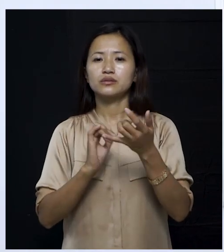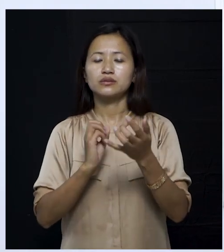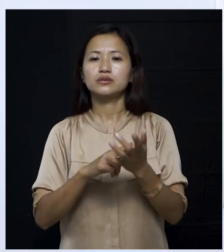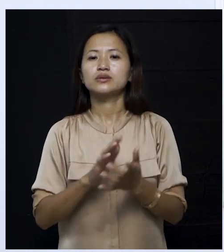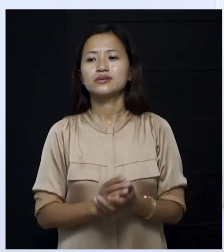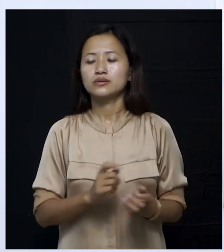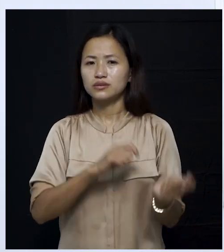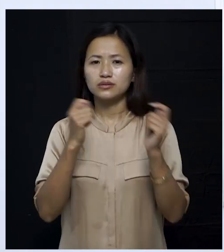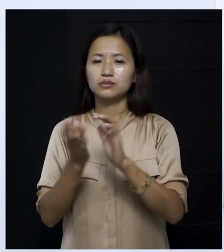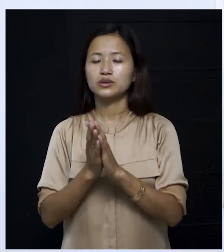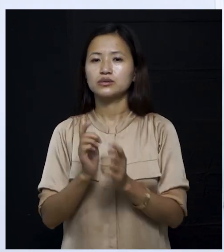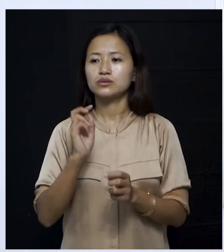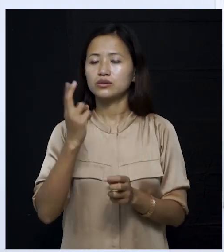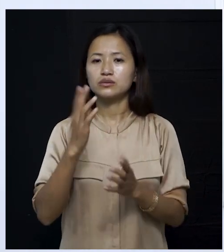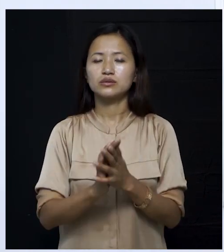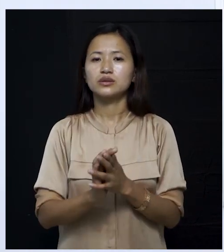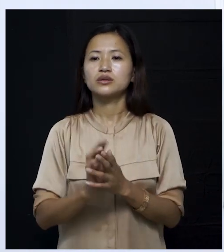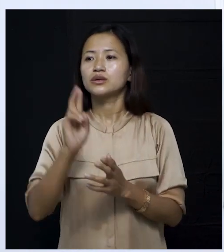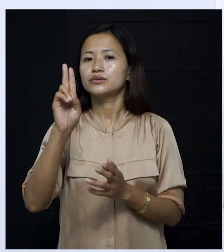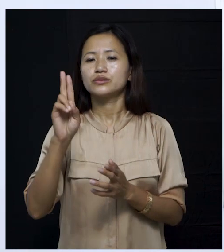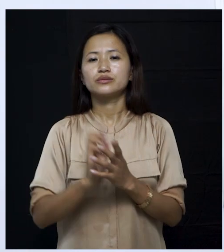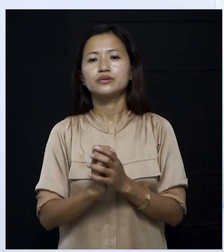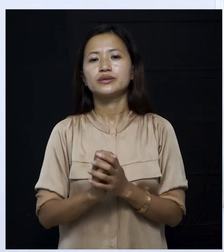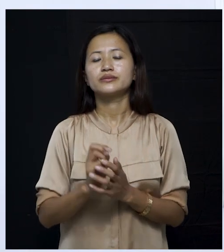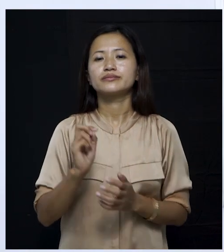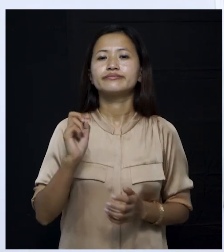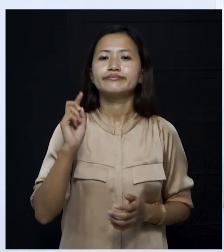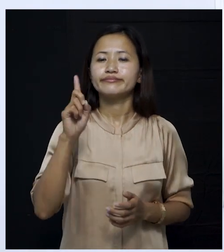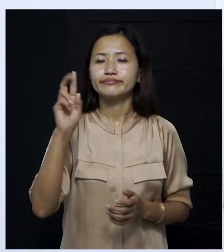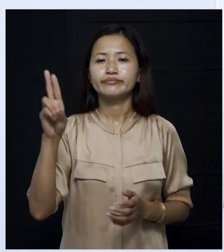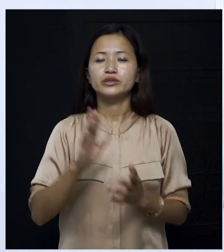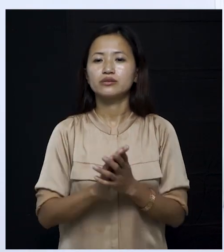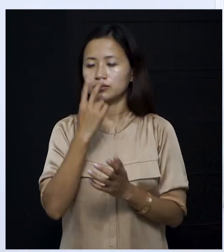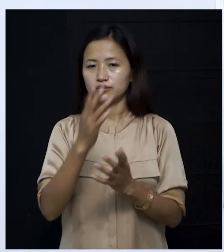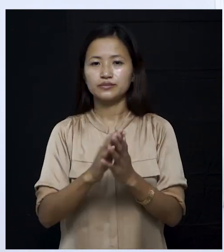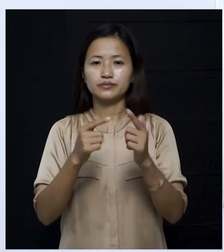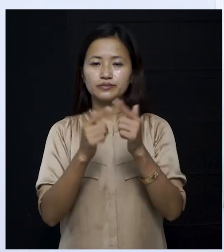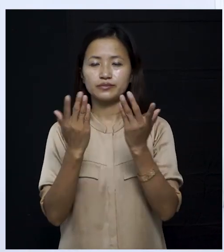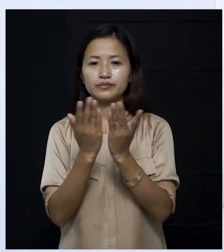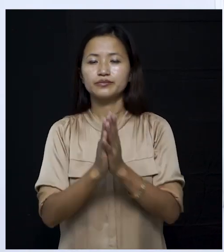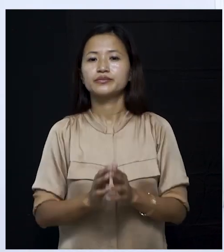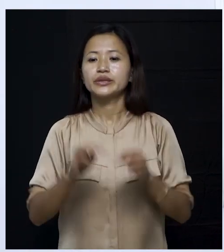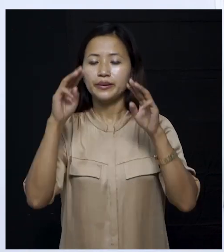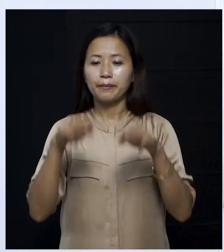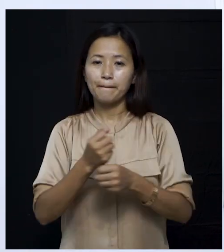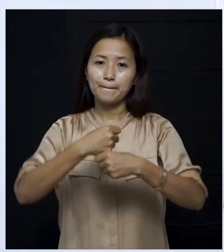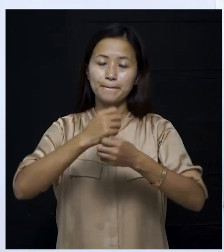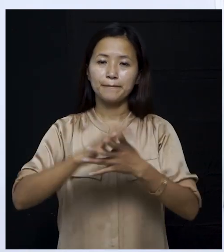turn to page 212, okay, here it is written clearly, the members of a cheat fund make